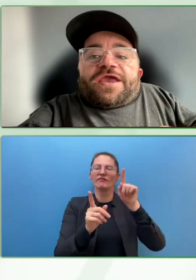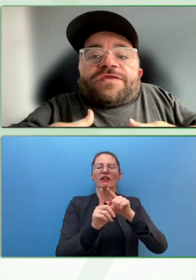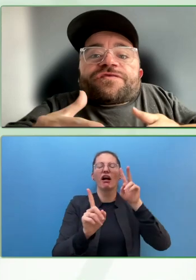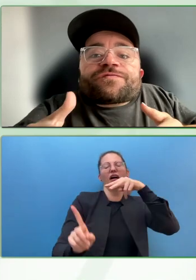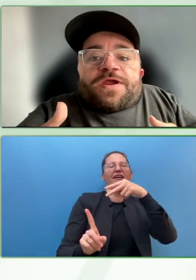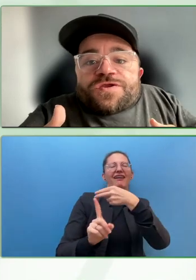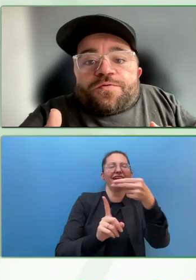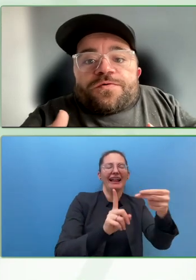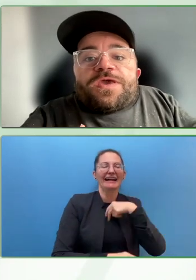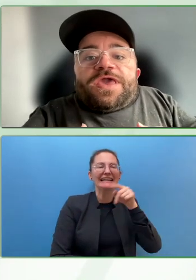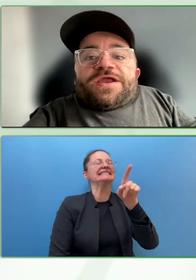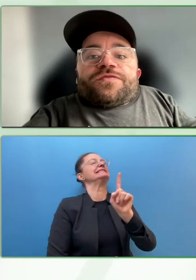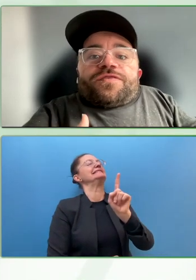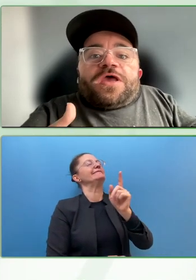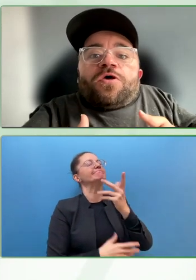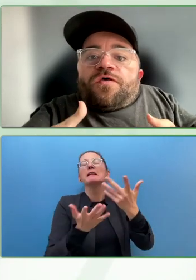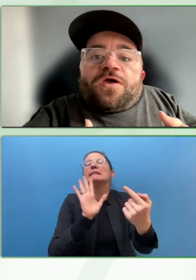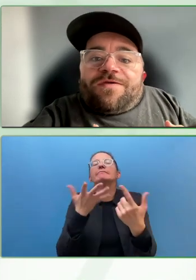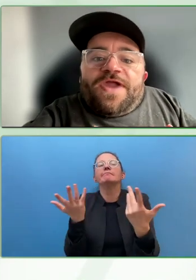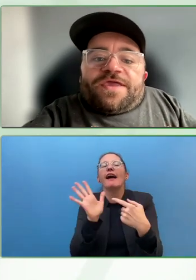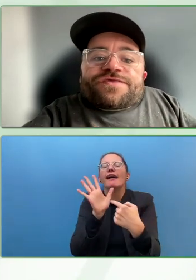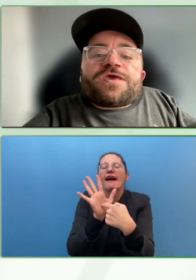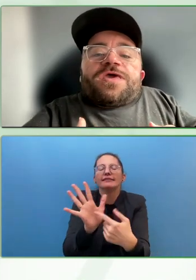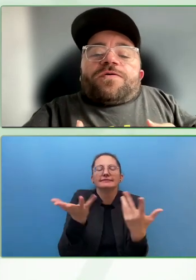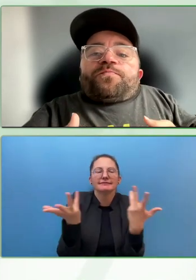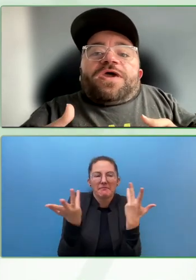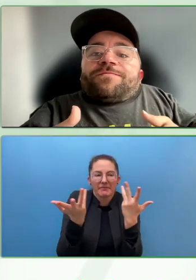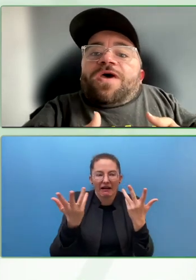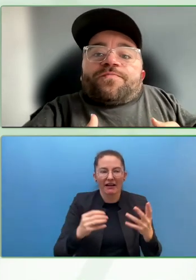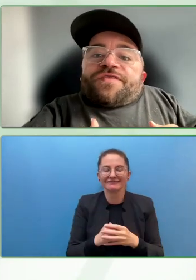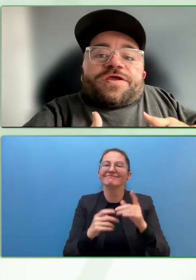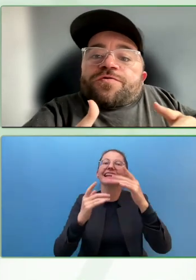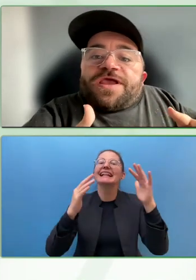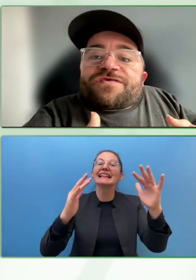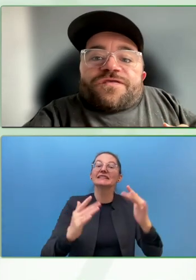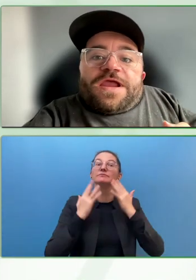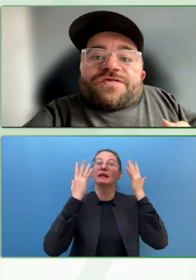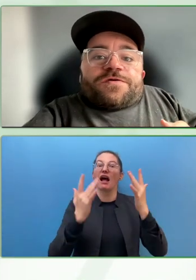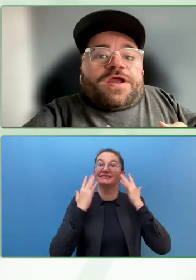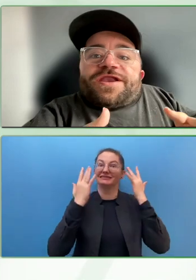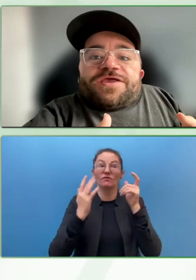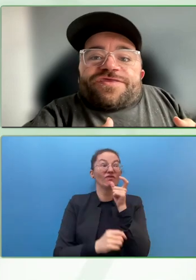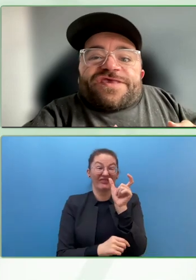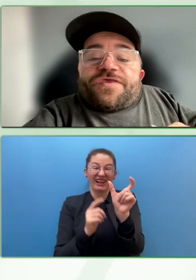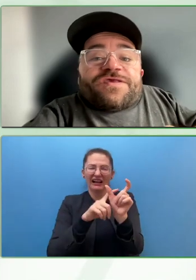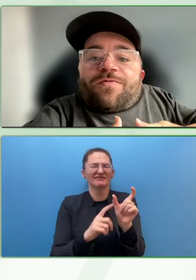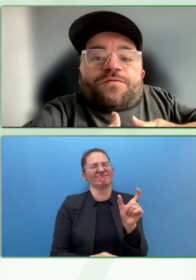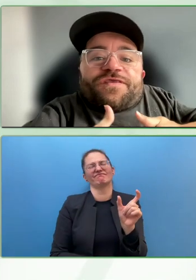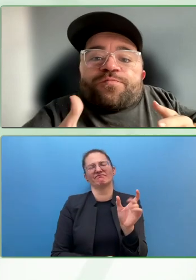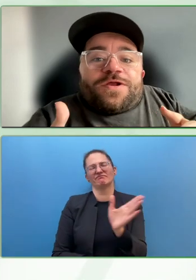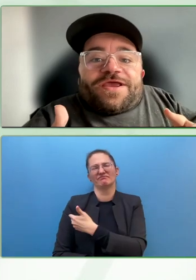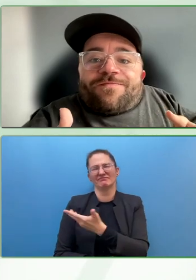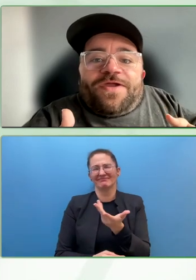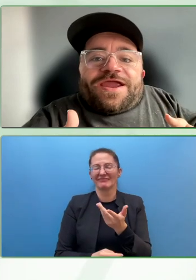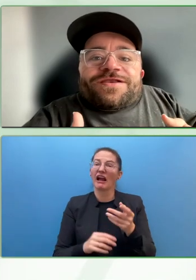word like inspirational in a lot of our campaigns, but it might be that a creative director at an agency that's come up with